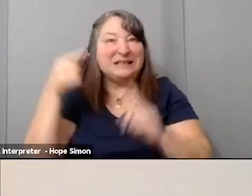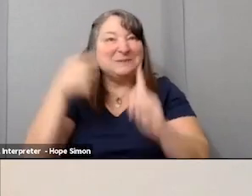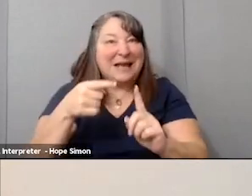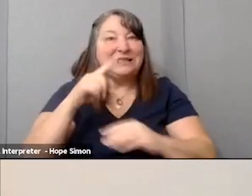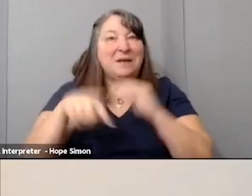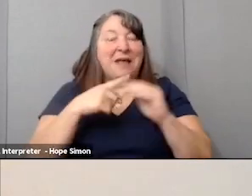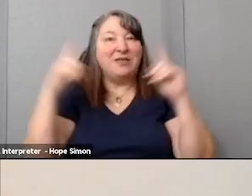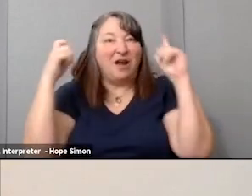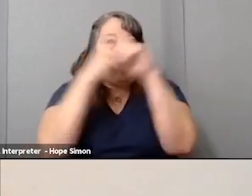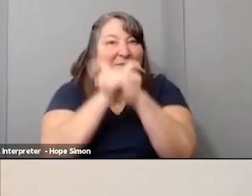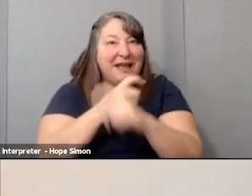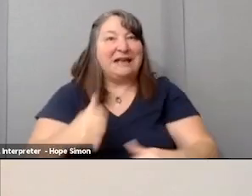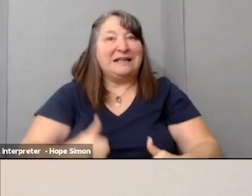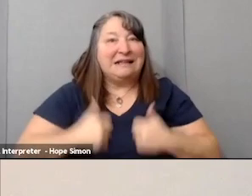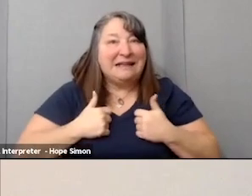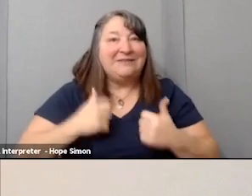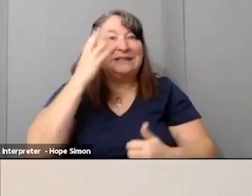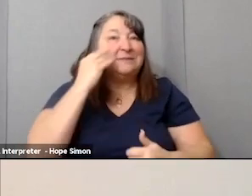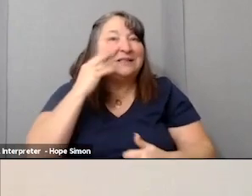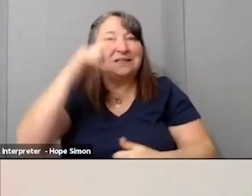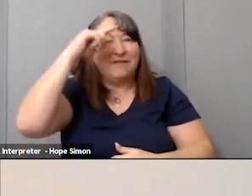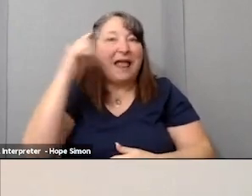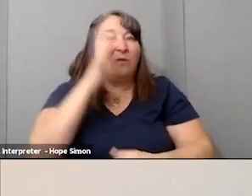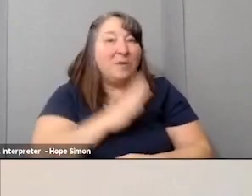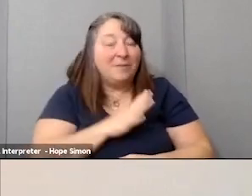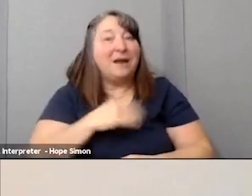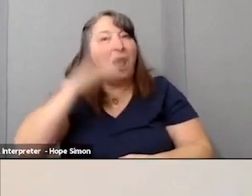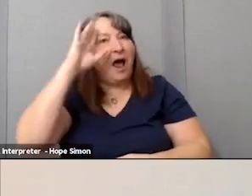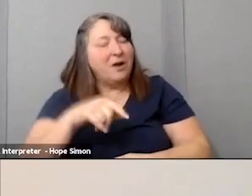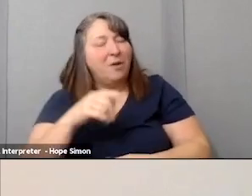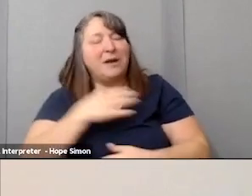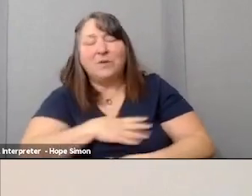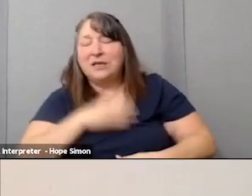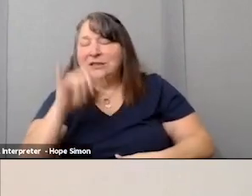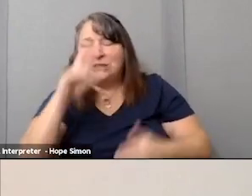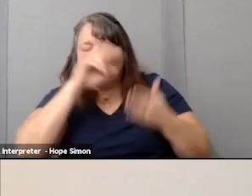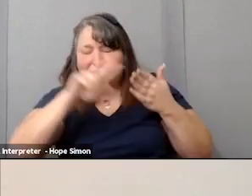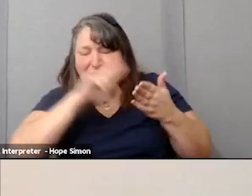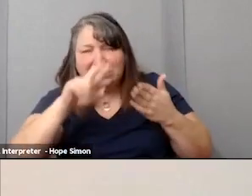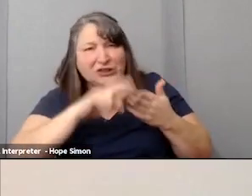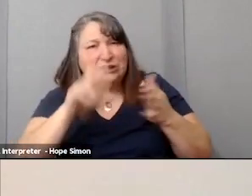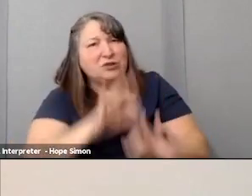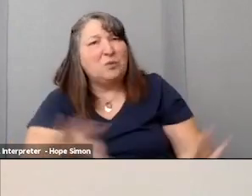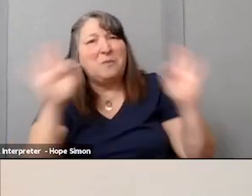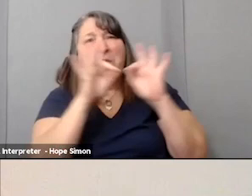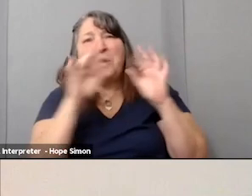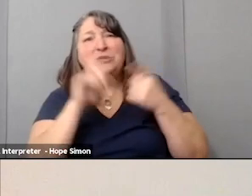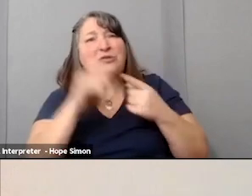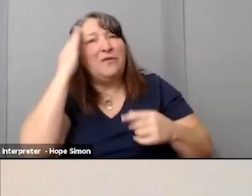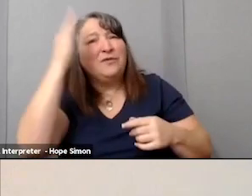of Black women. I know and appreciate how important this research is to the future of storytelling.